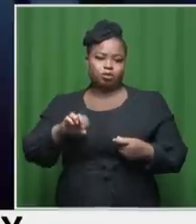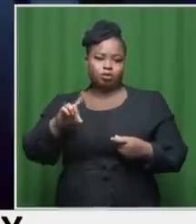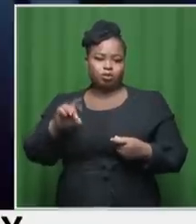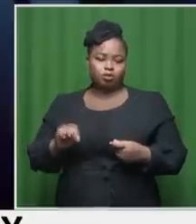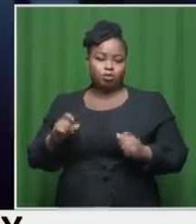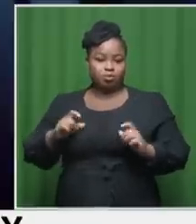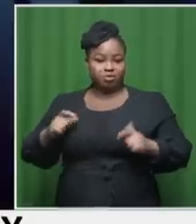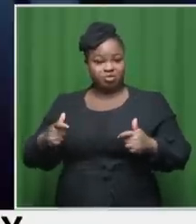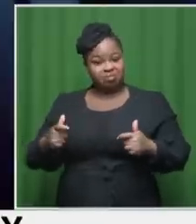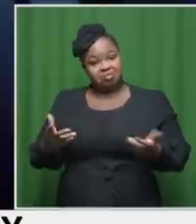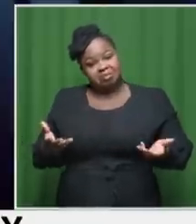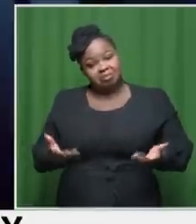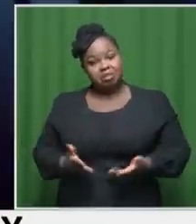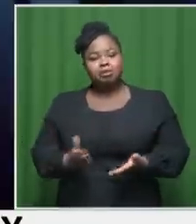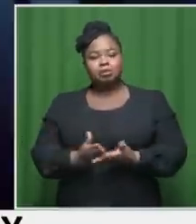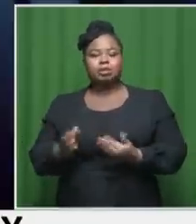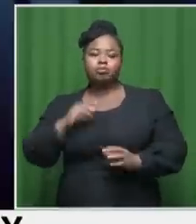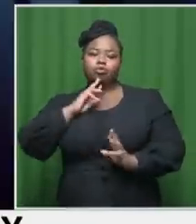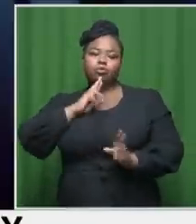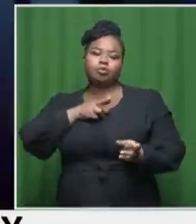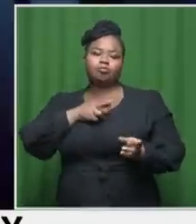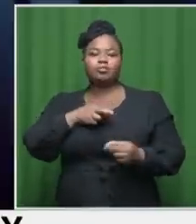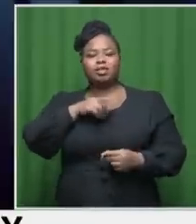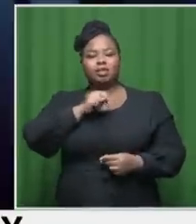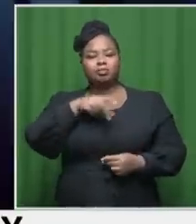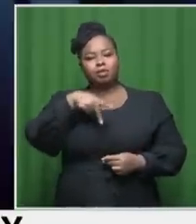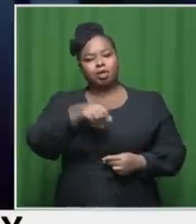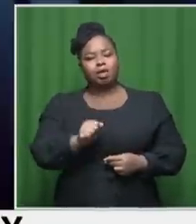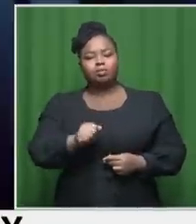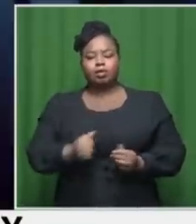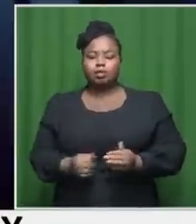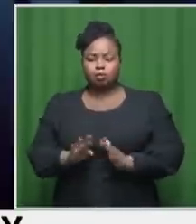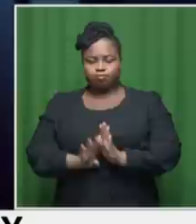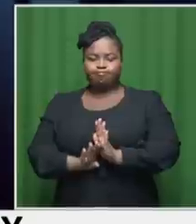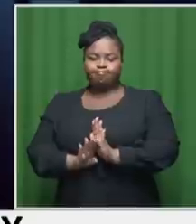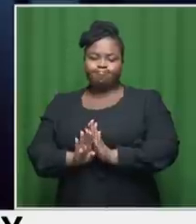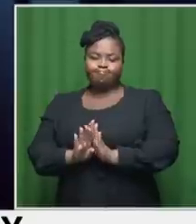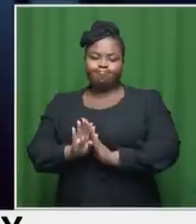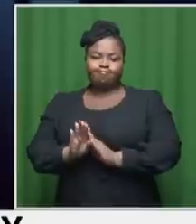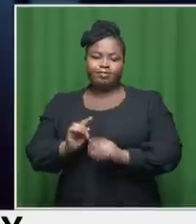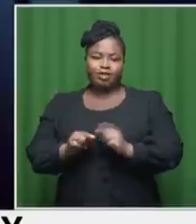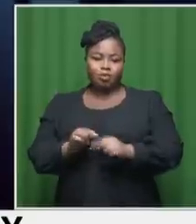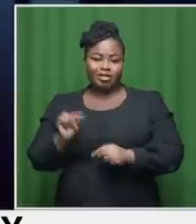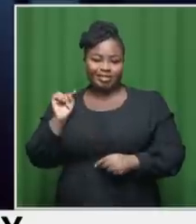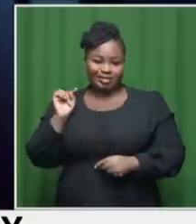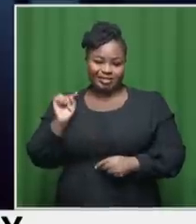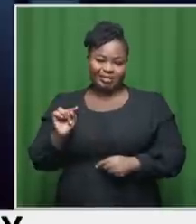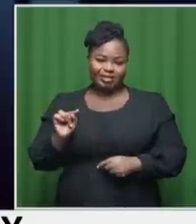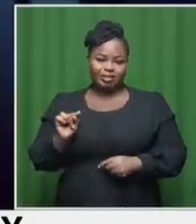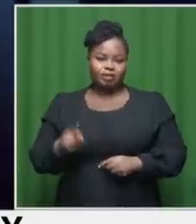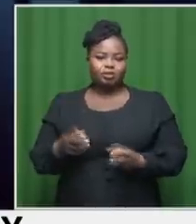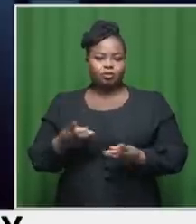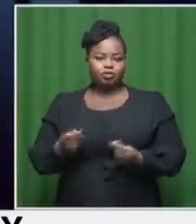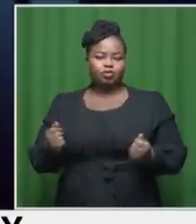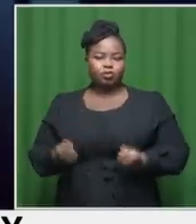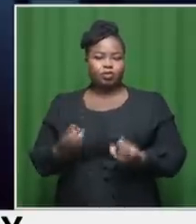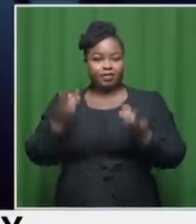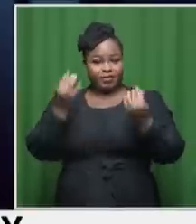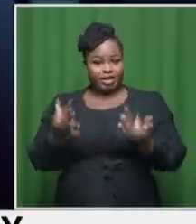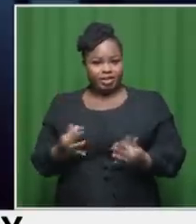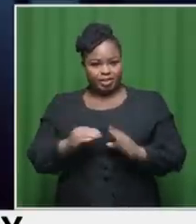are instances where there have been referrals to the NPA as well. So there is progress in regard to dealing with the